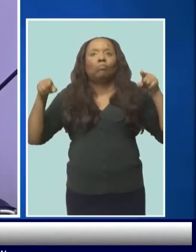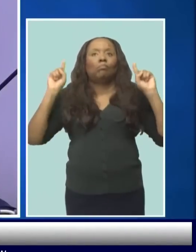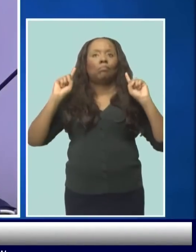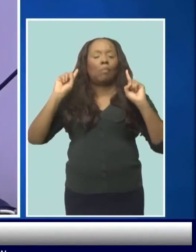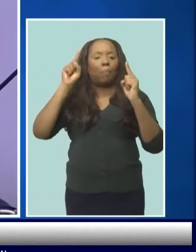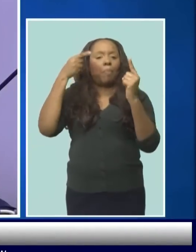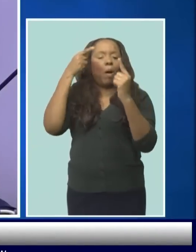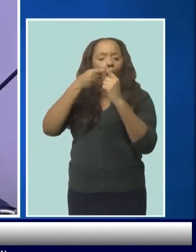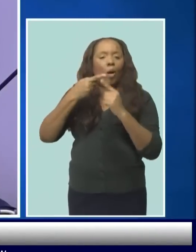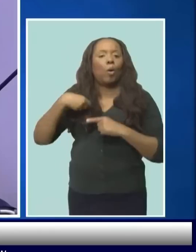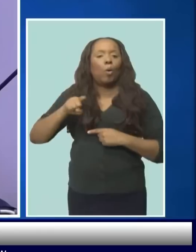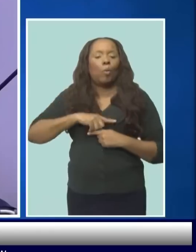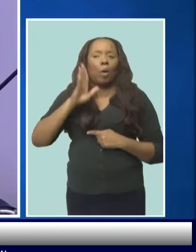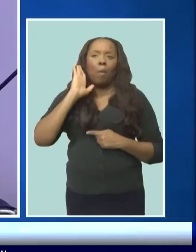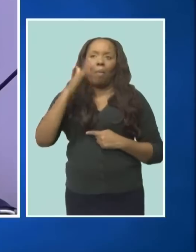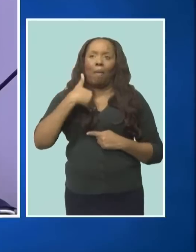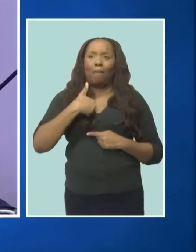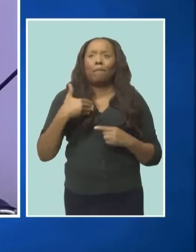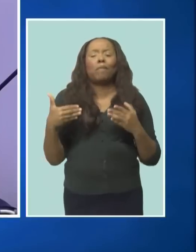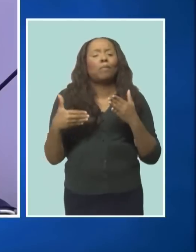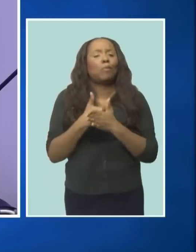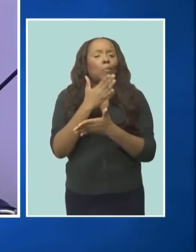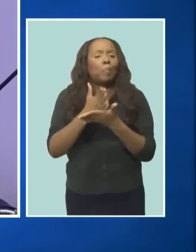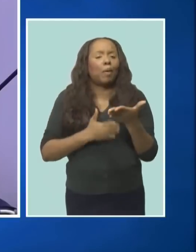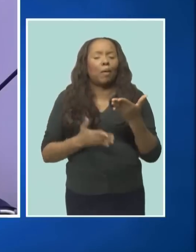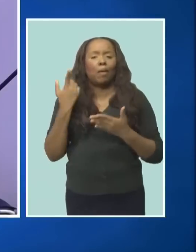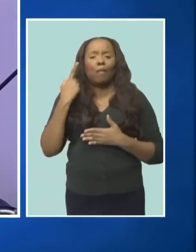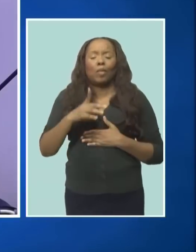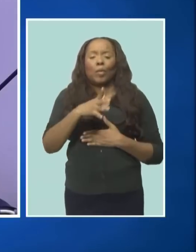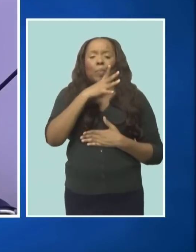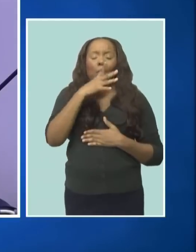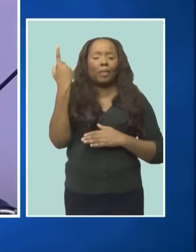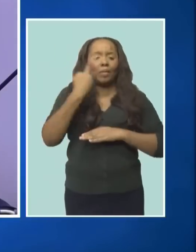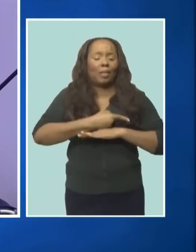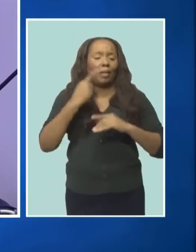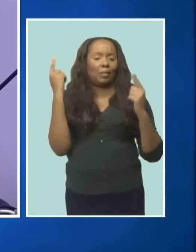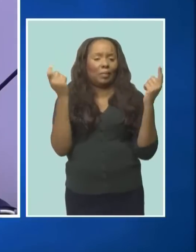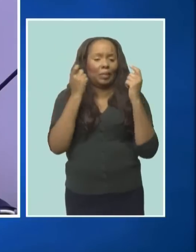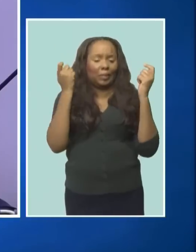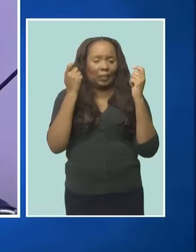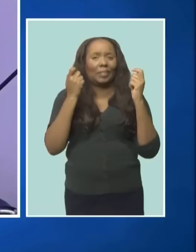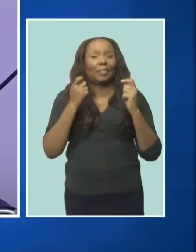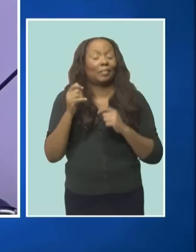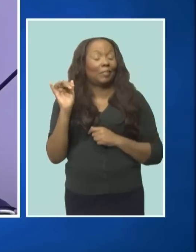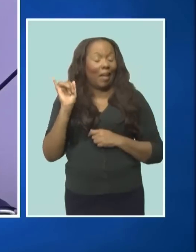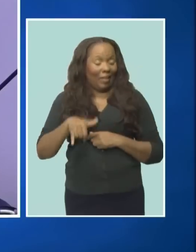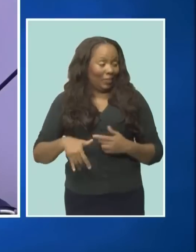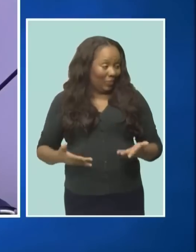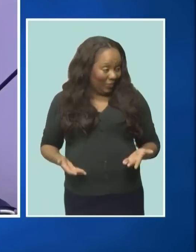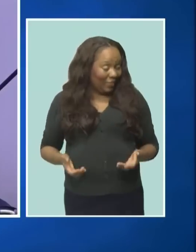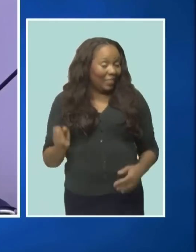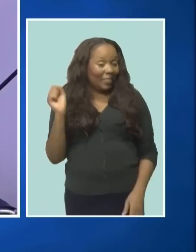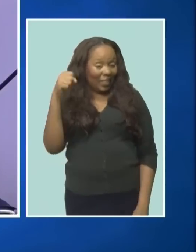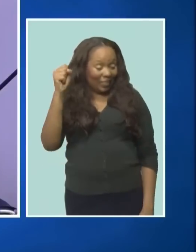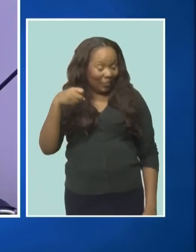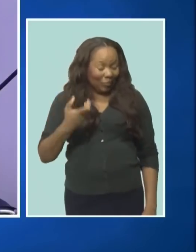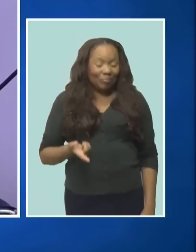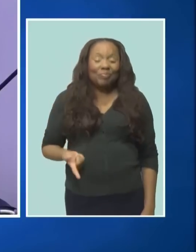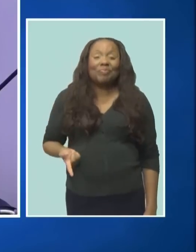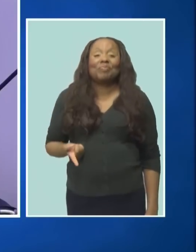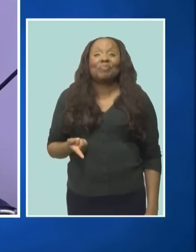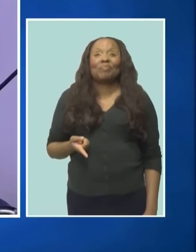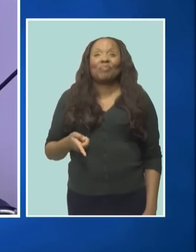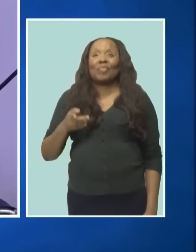a brand new element to our celebration. Oh yes, a